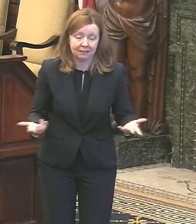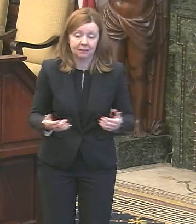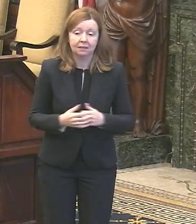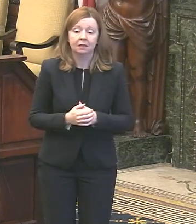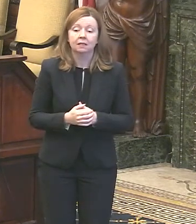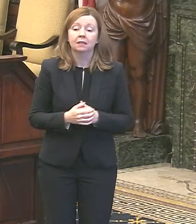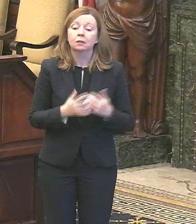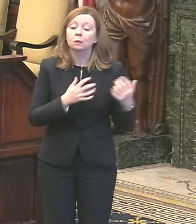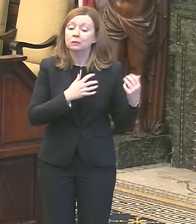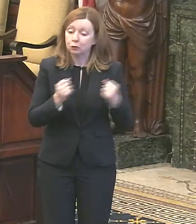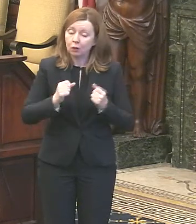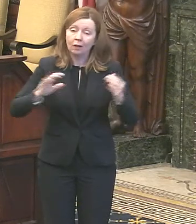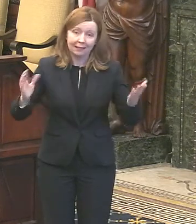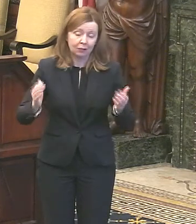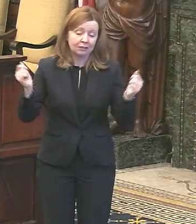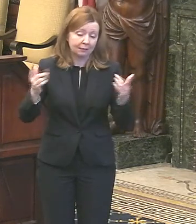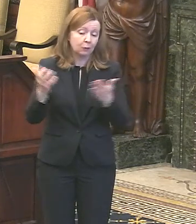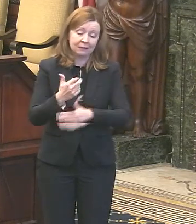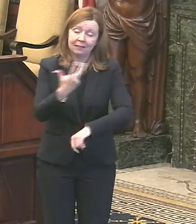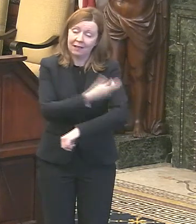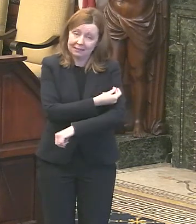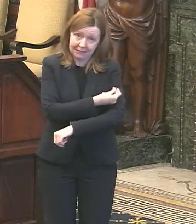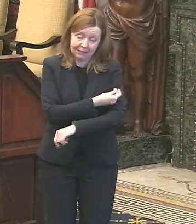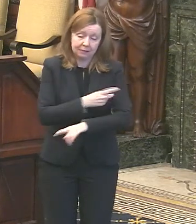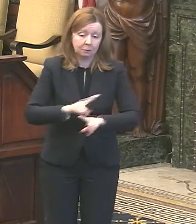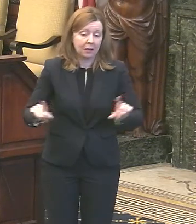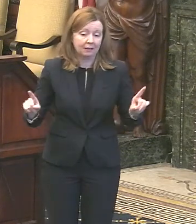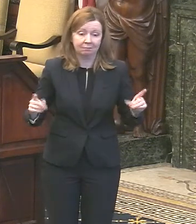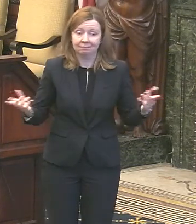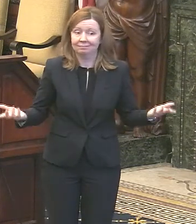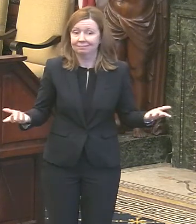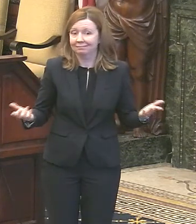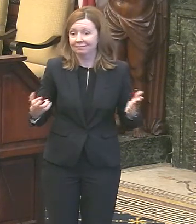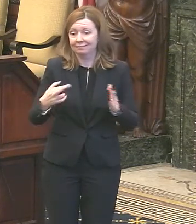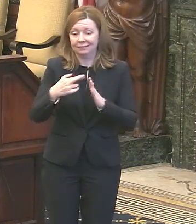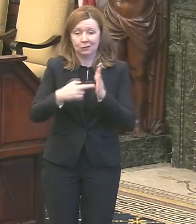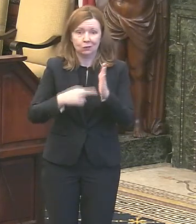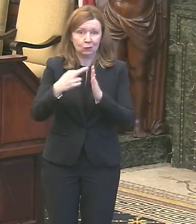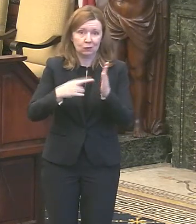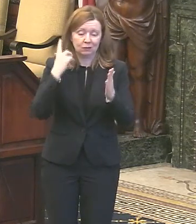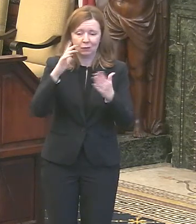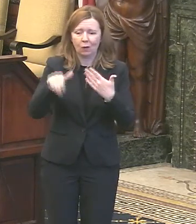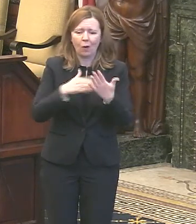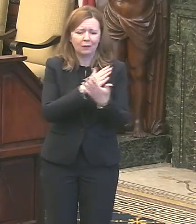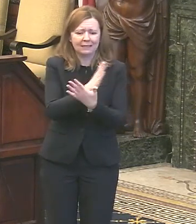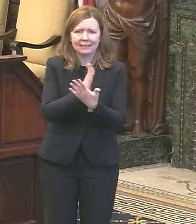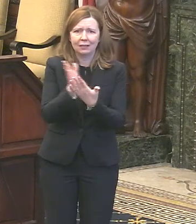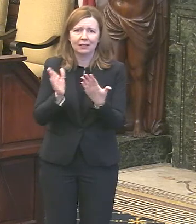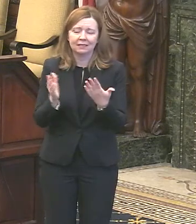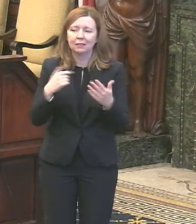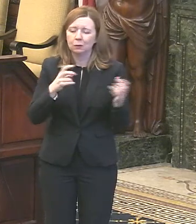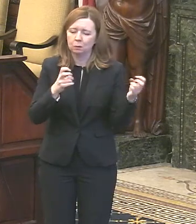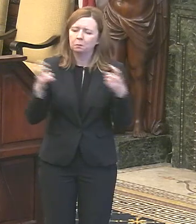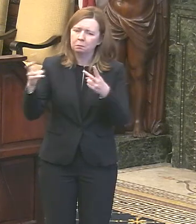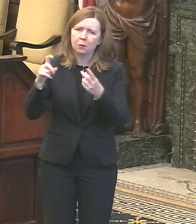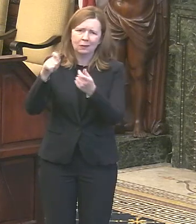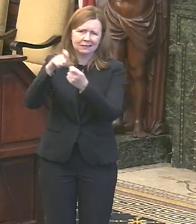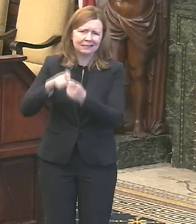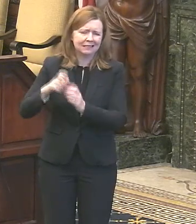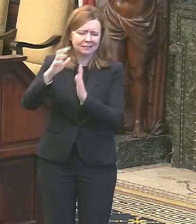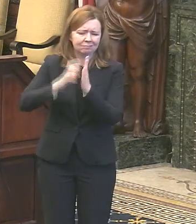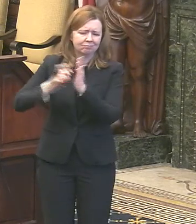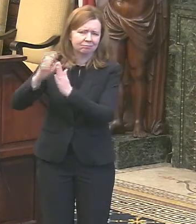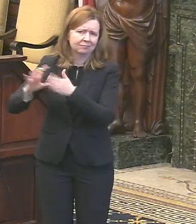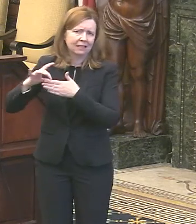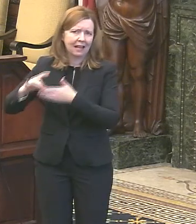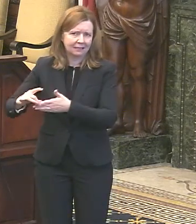We strongly encourage everyone to be vaccinated, but those are the rules. For all these areas, we will post detailed guidance. What